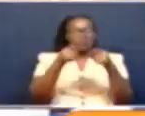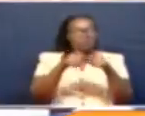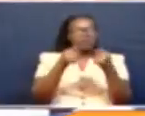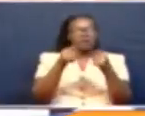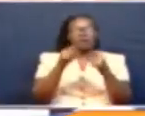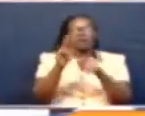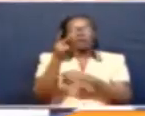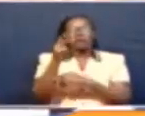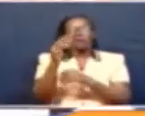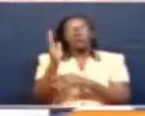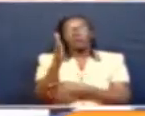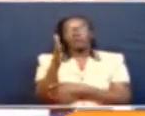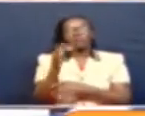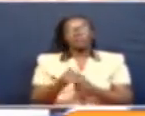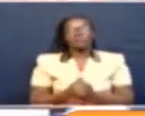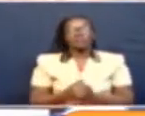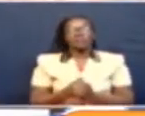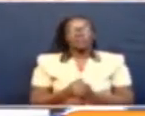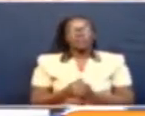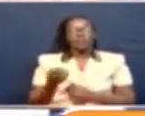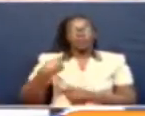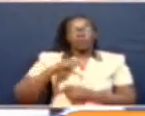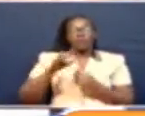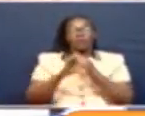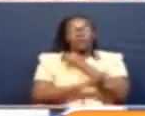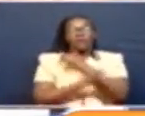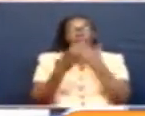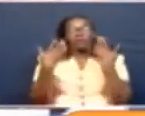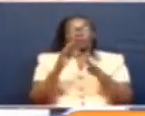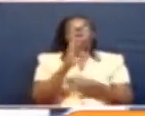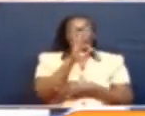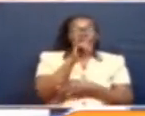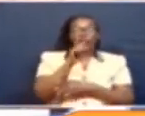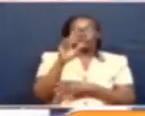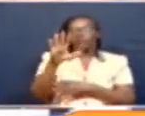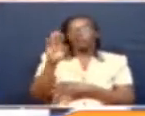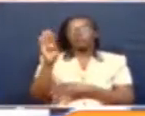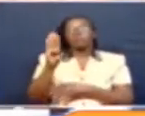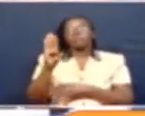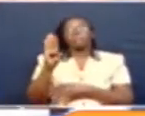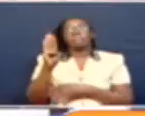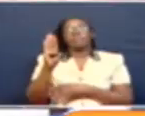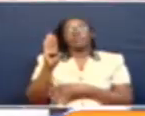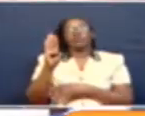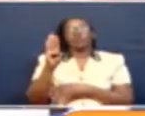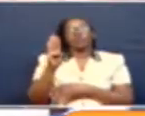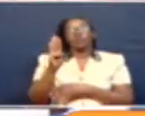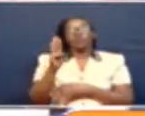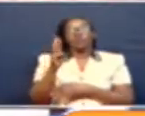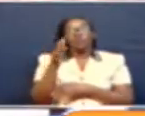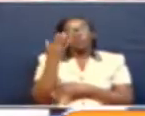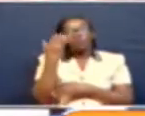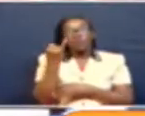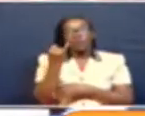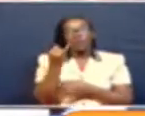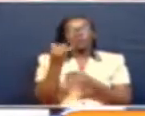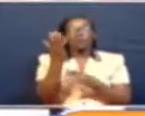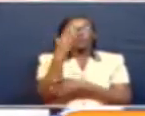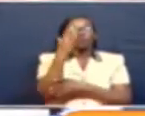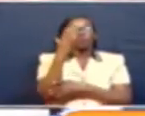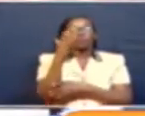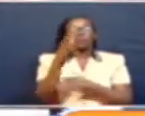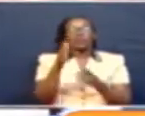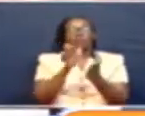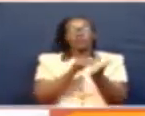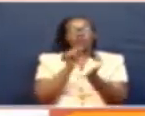is estimated that as a country we have lost between 3 to 5 billion as a result of our crops that have been destroyed by